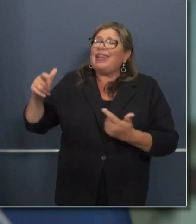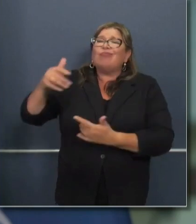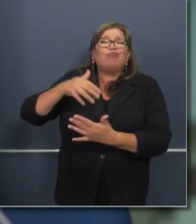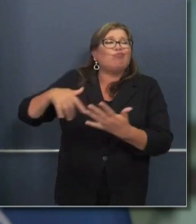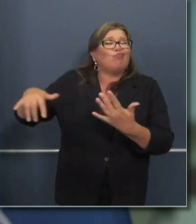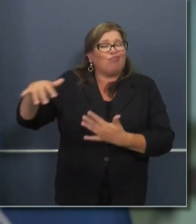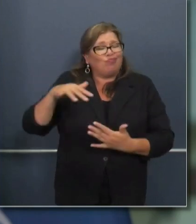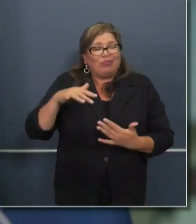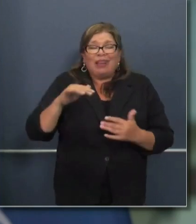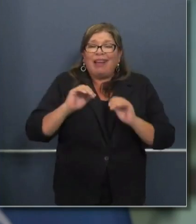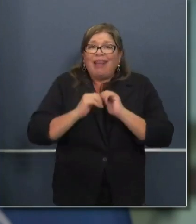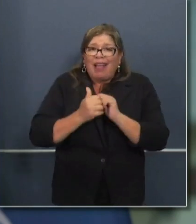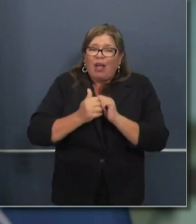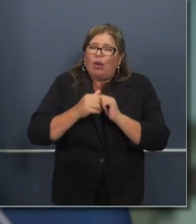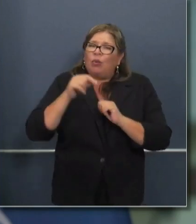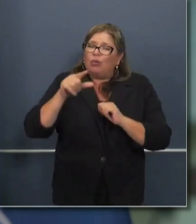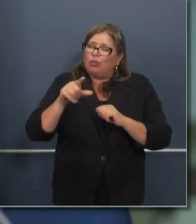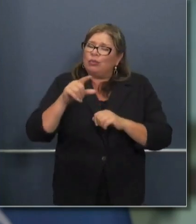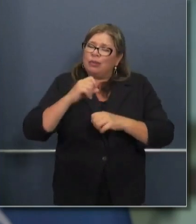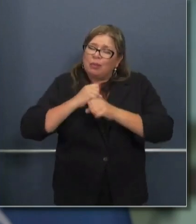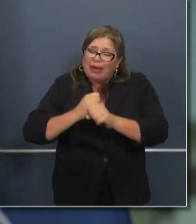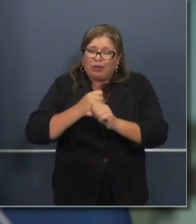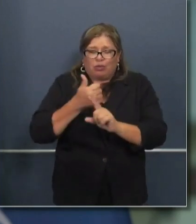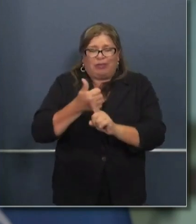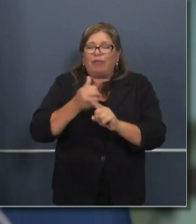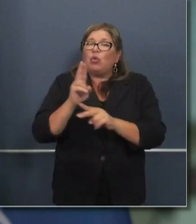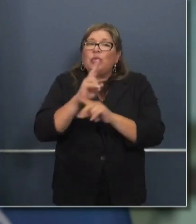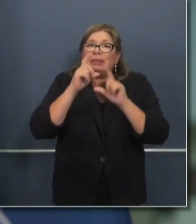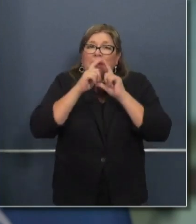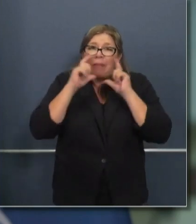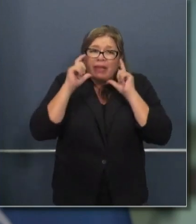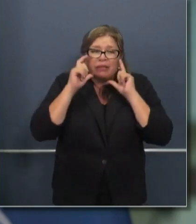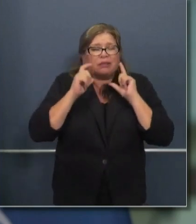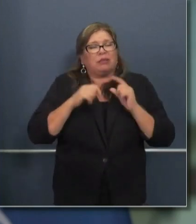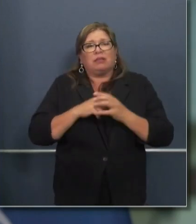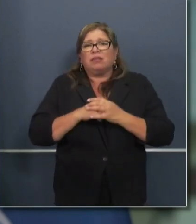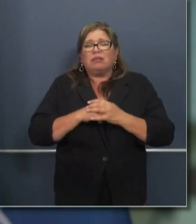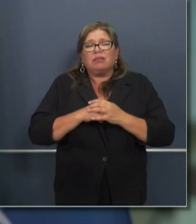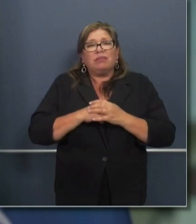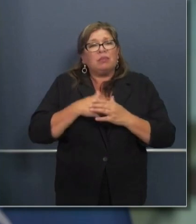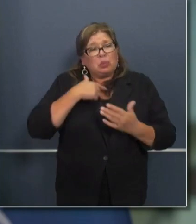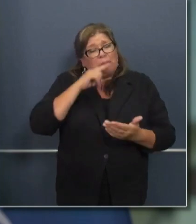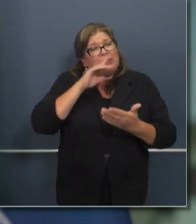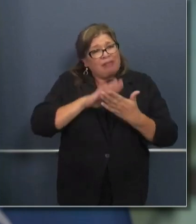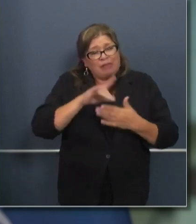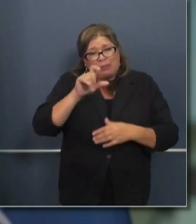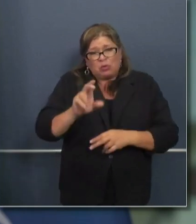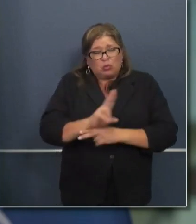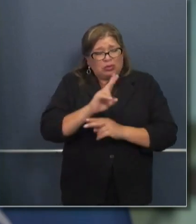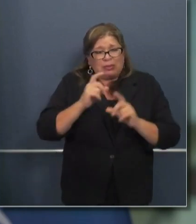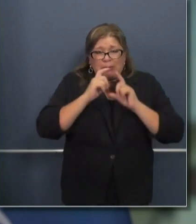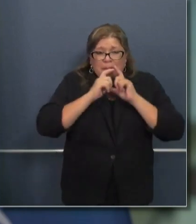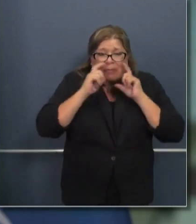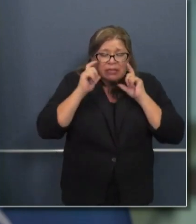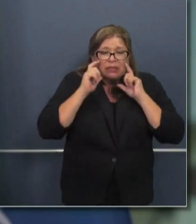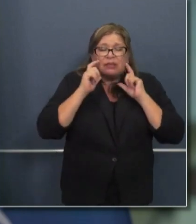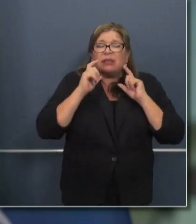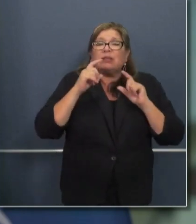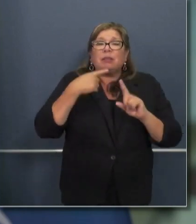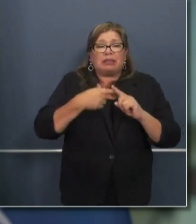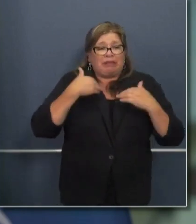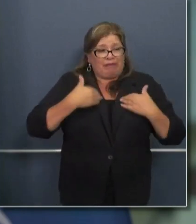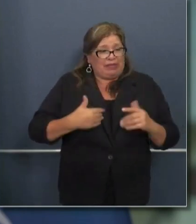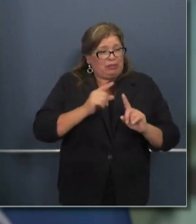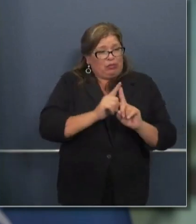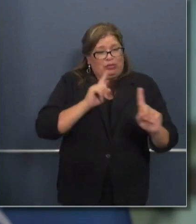by protecting yourself and your loved ones and wearing a face covering, we believe, outside of physical